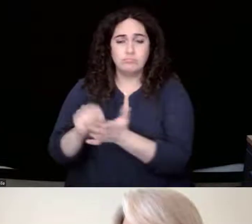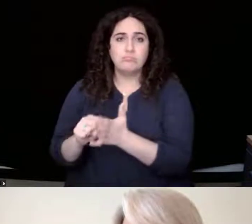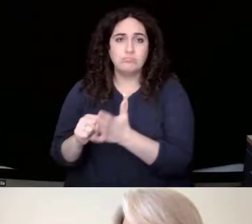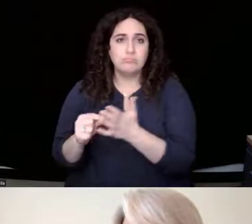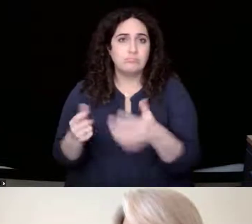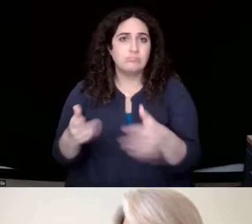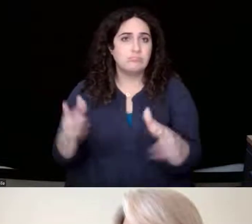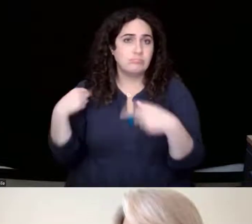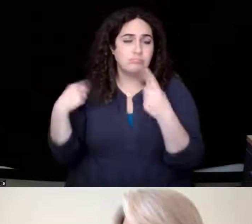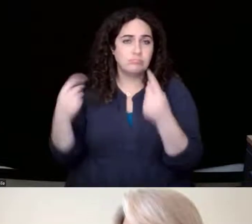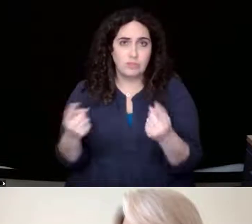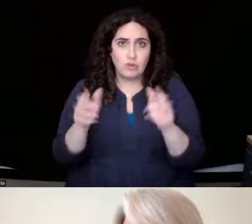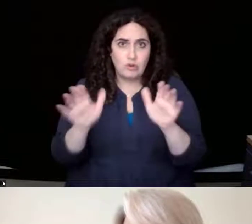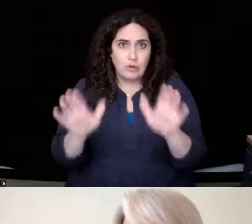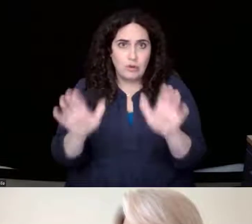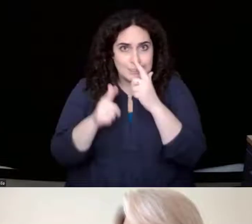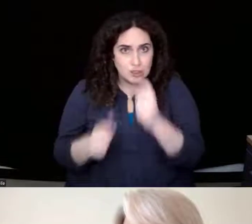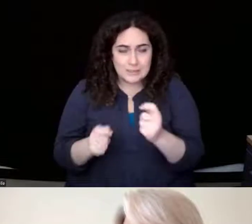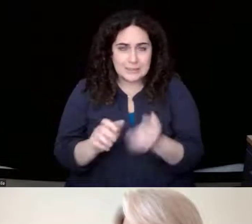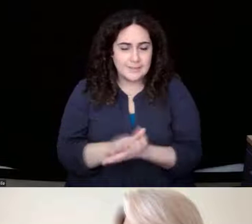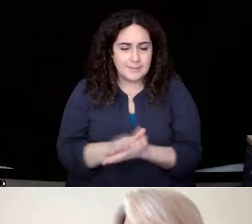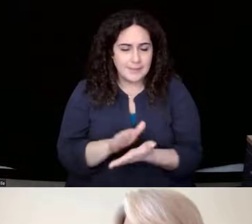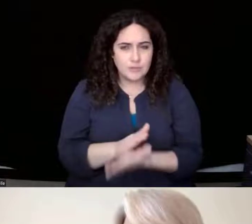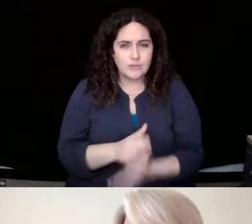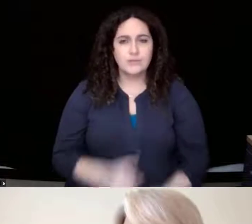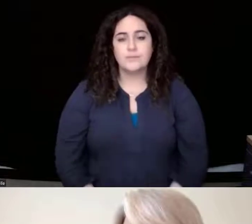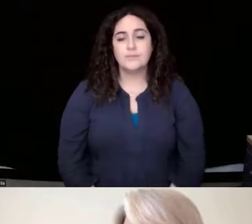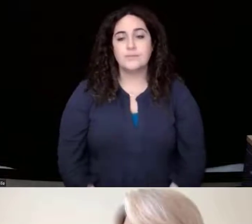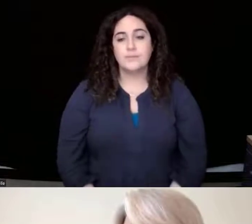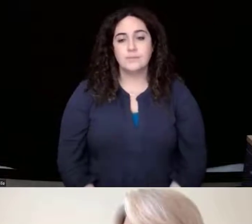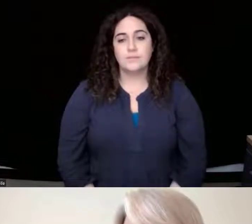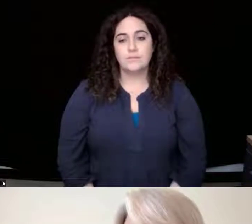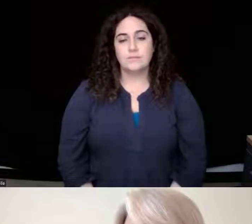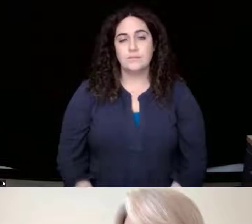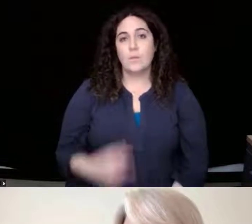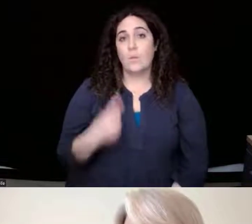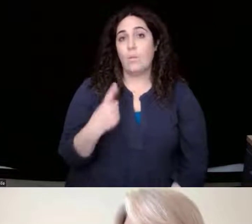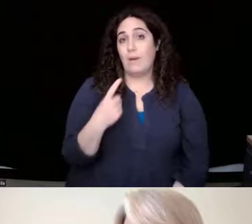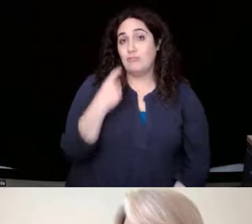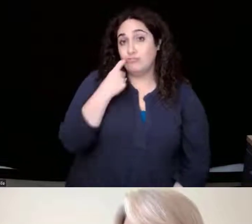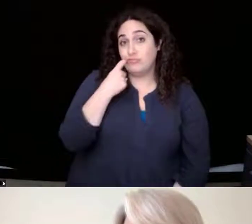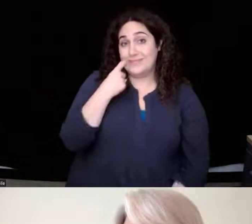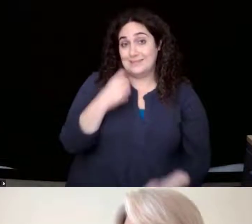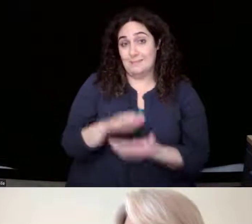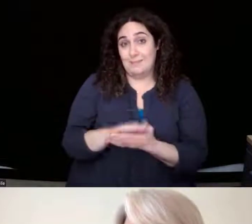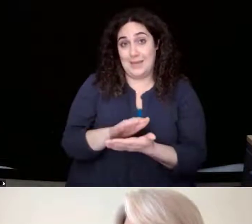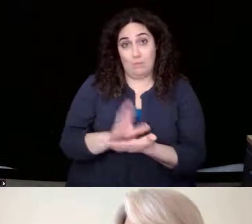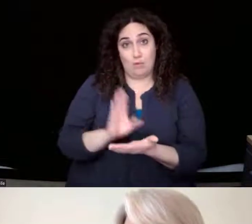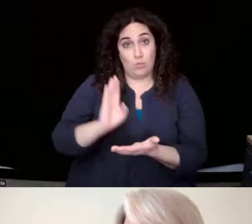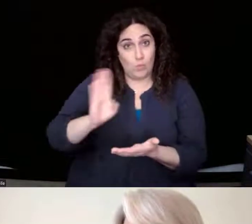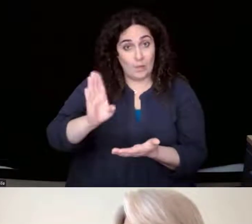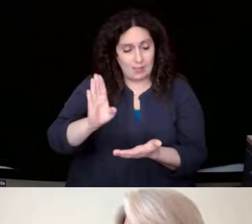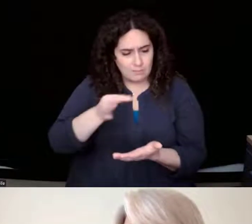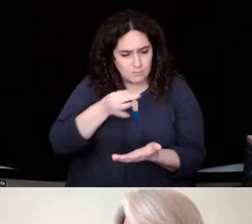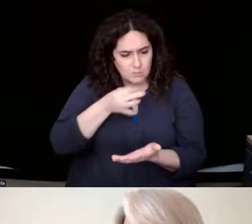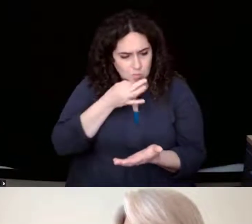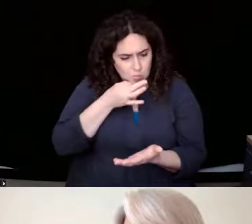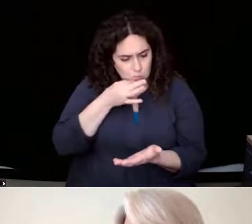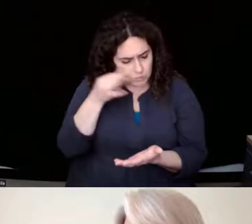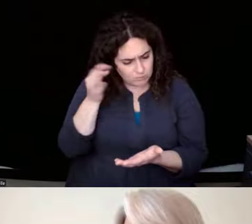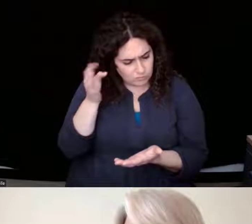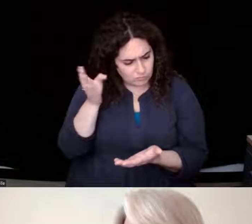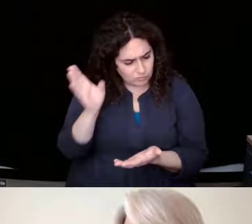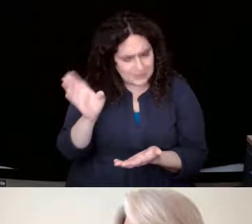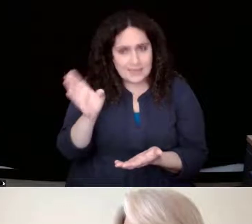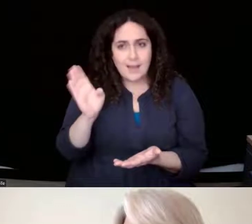and very interesting. One of the recent papers that's actually going to be presented